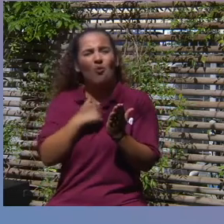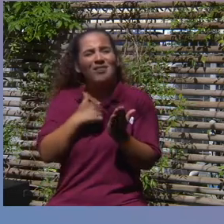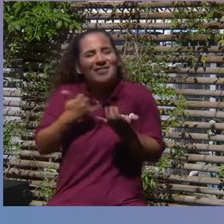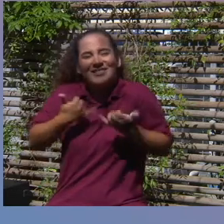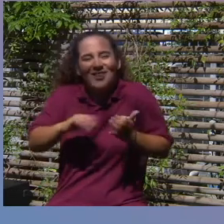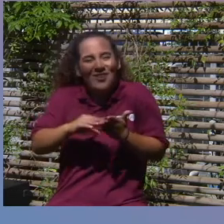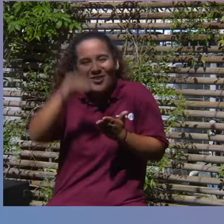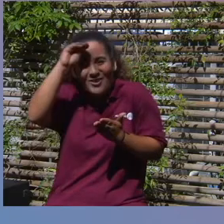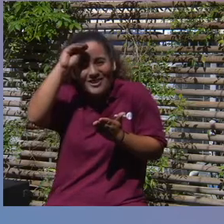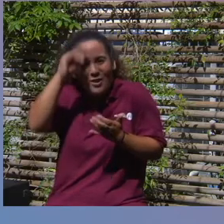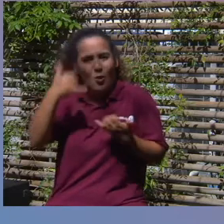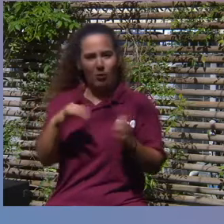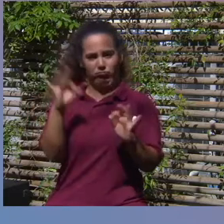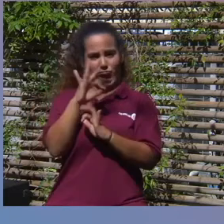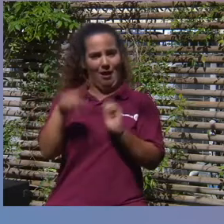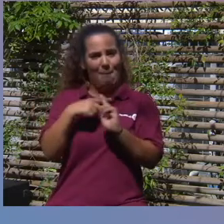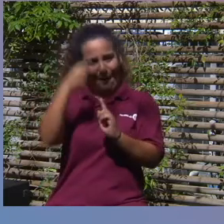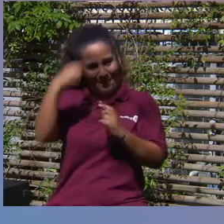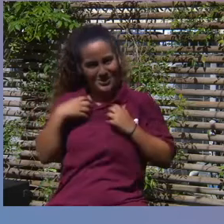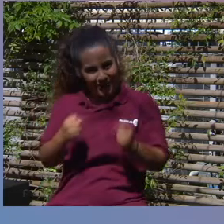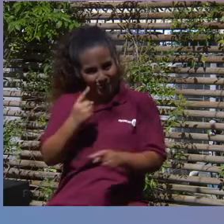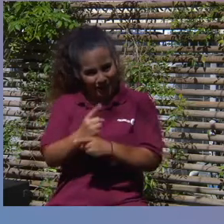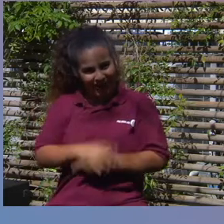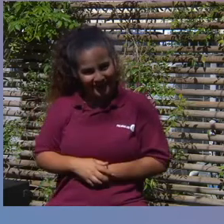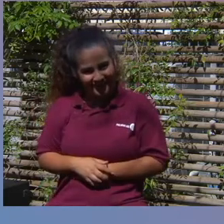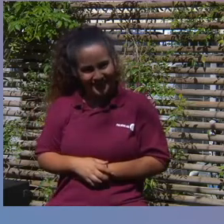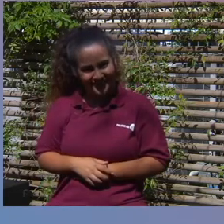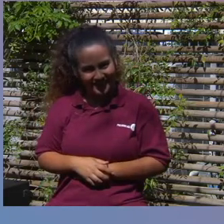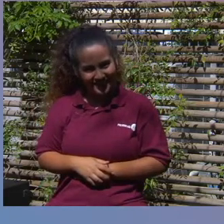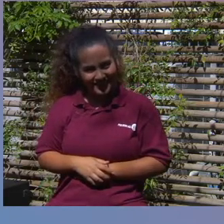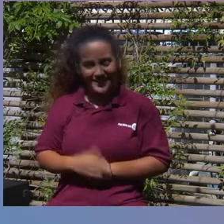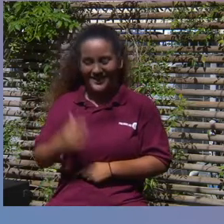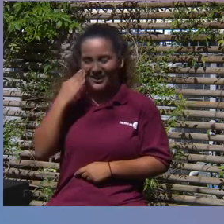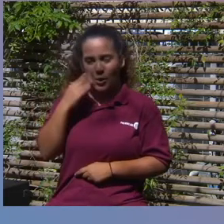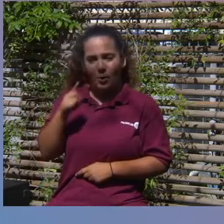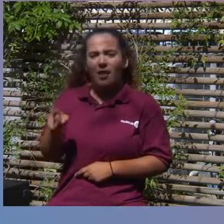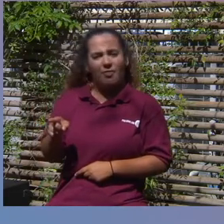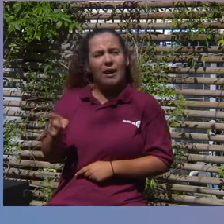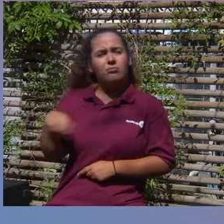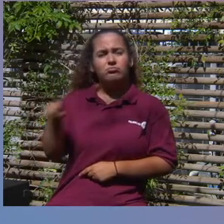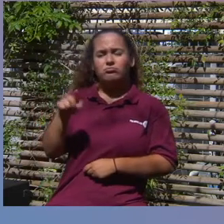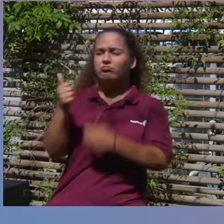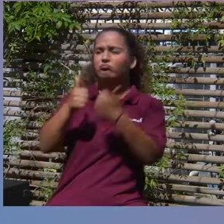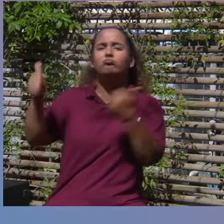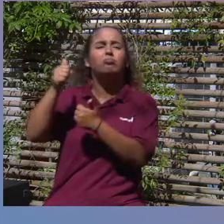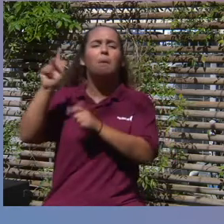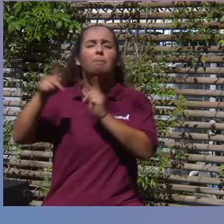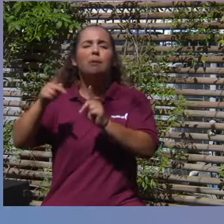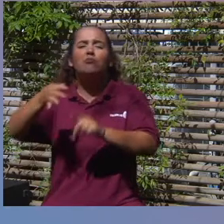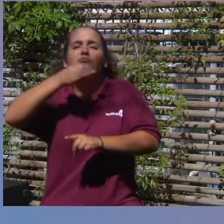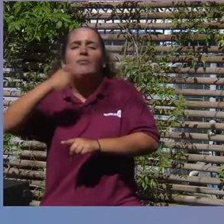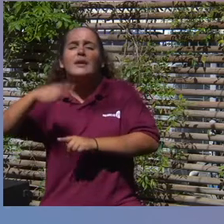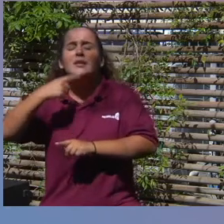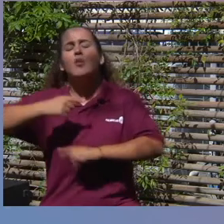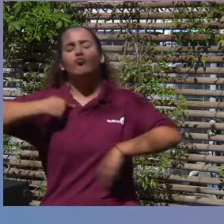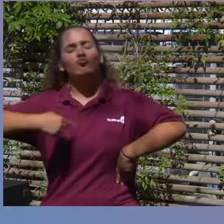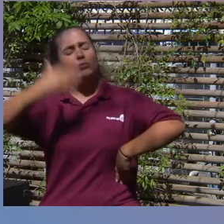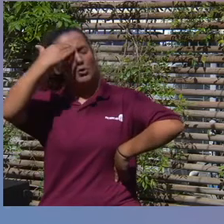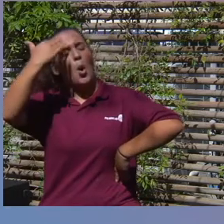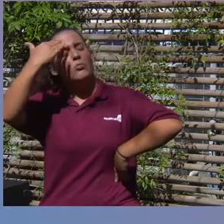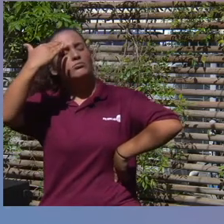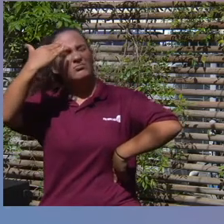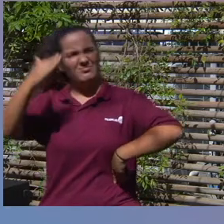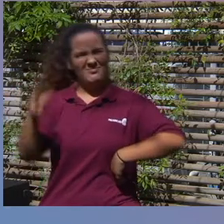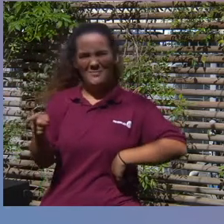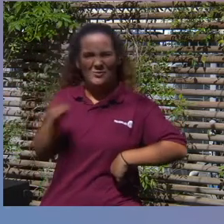know a lot about mental health. Sometimes they present it like they know definitively, but so there are a lot of scientists who are like, we don't really quite understand